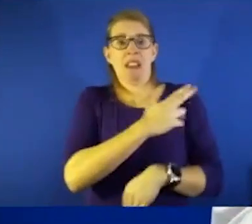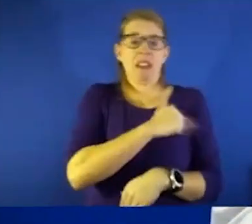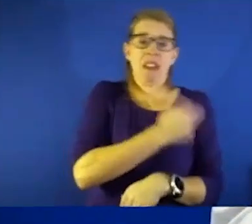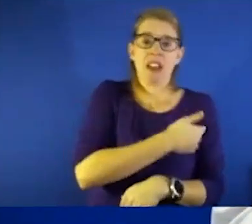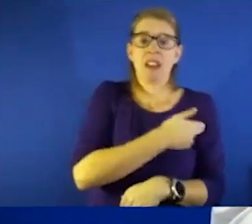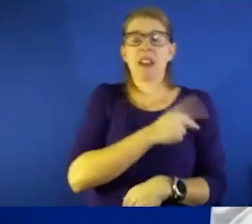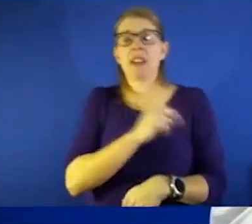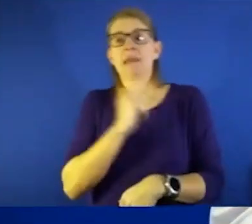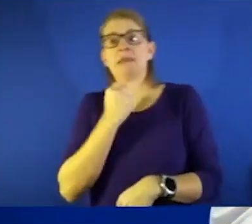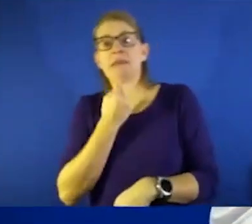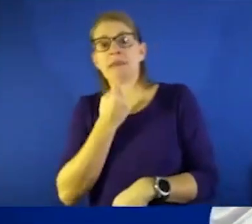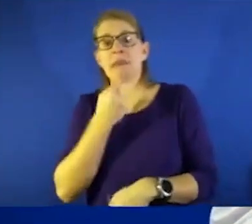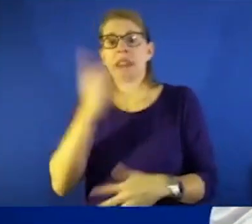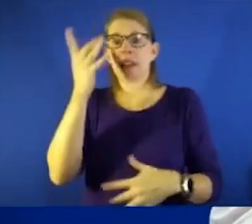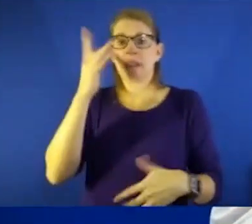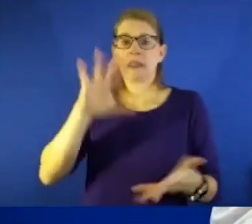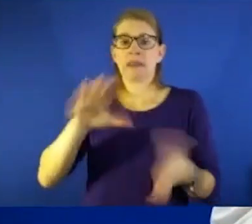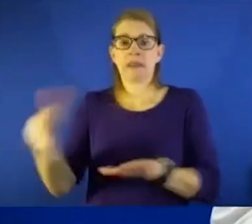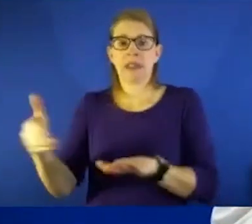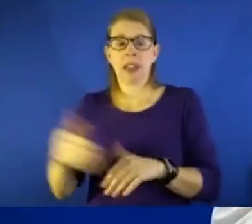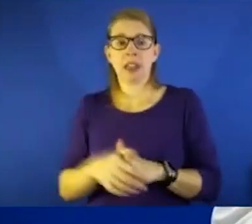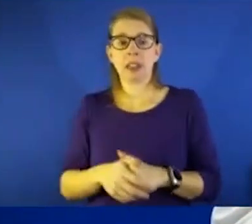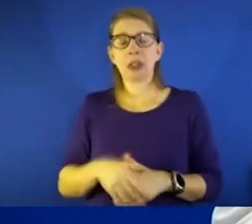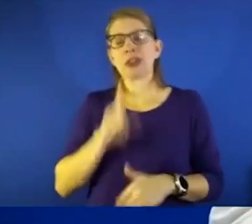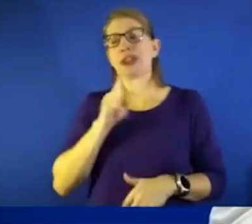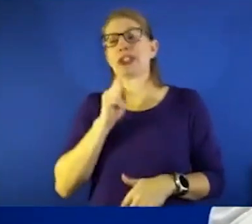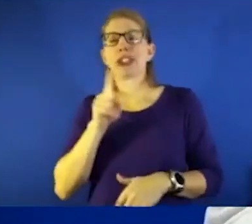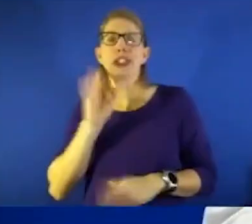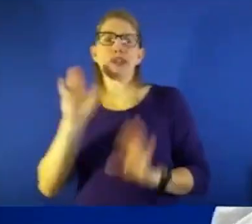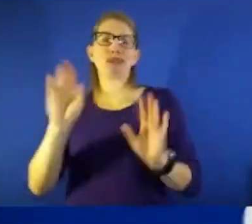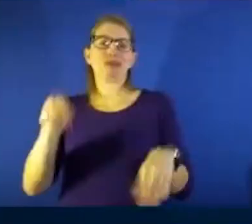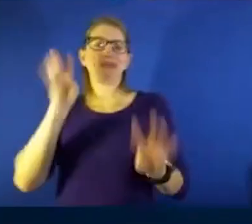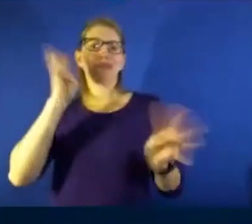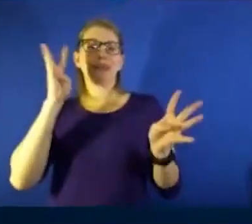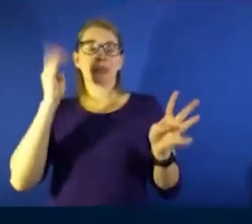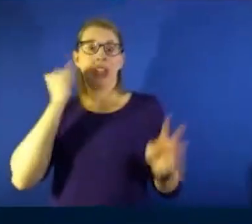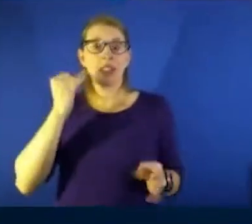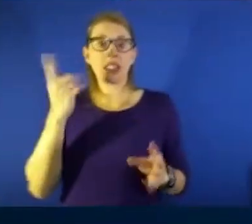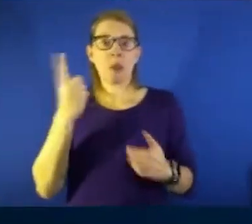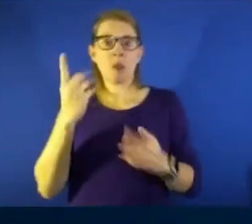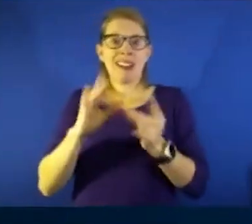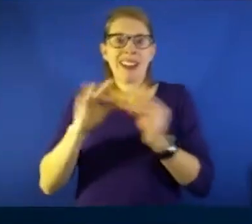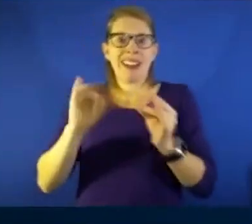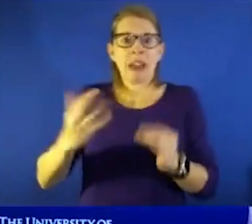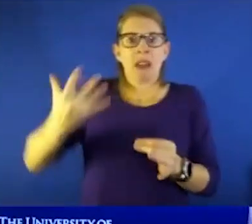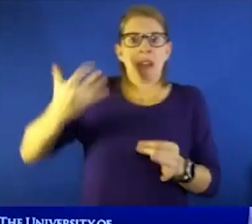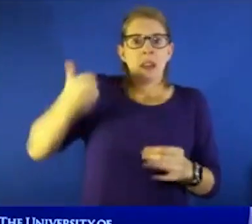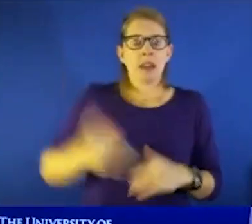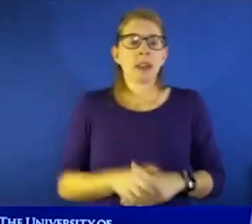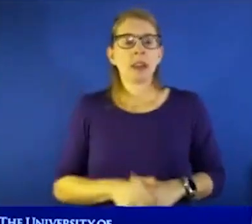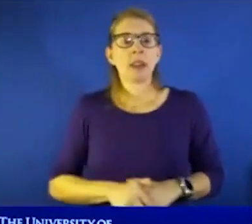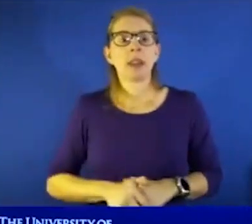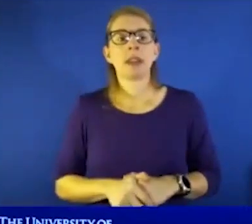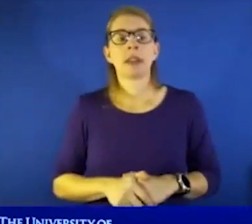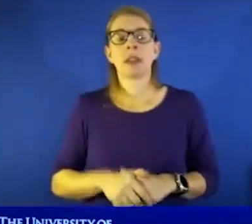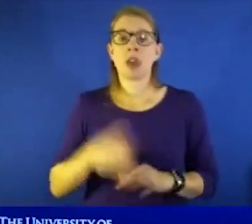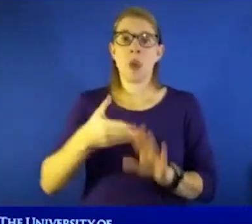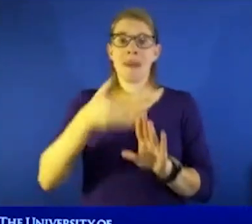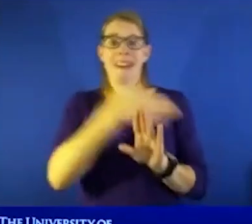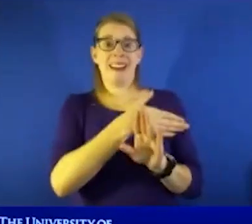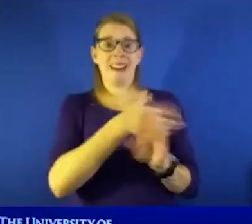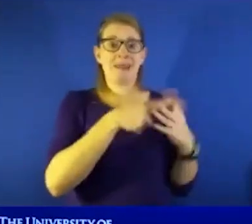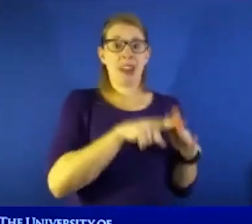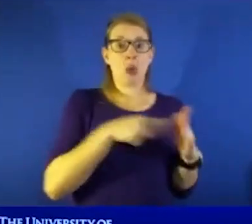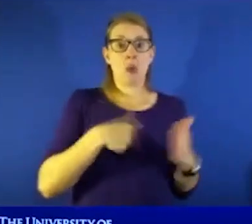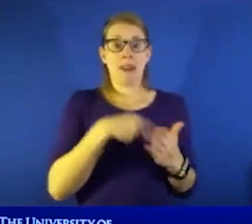would have said, yeah, whatever. Sure. And I think that's a great point, and good insight. And if we go back to even the beginning, when we first learned and